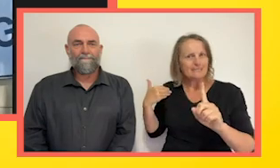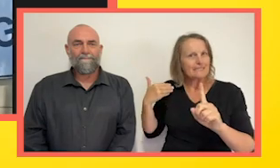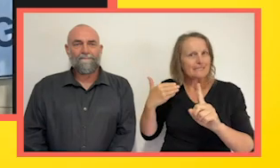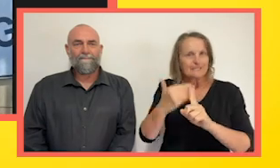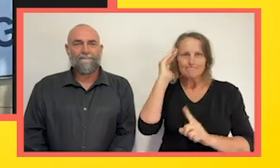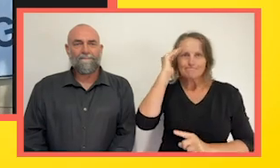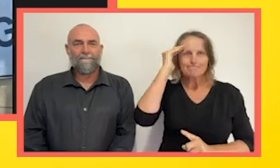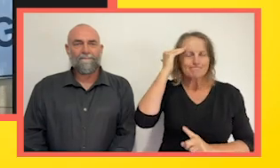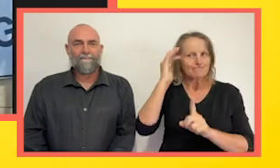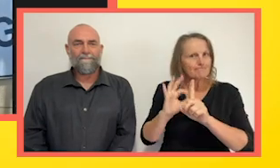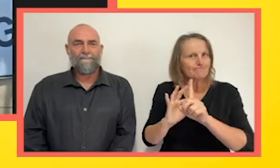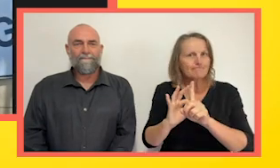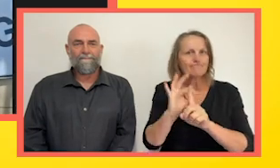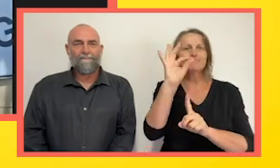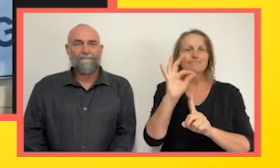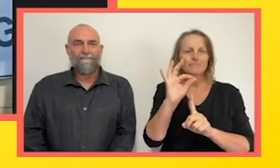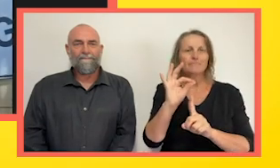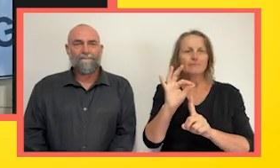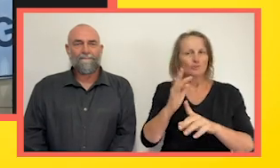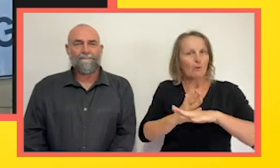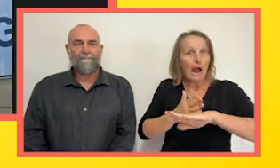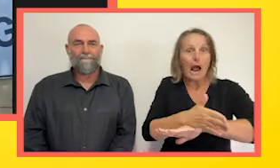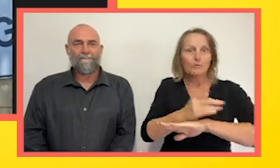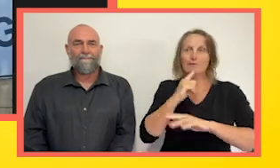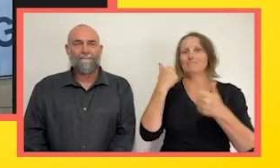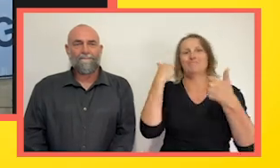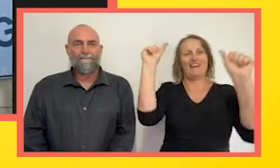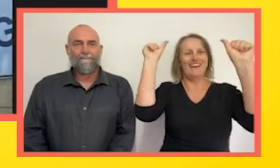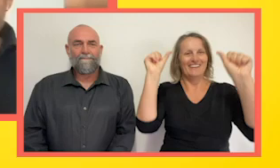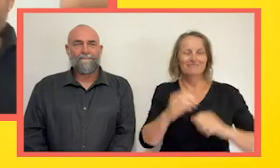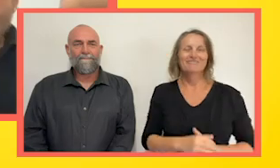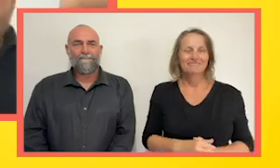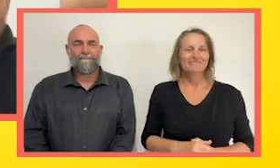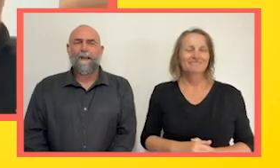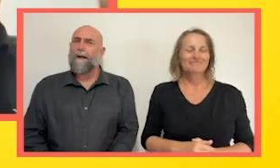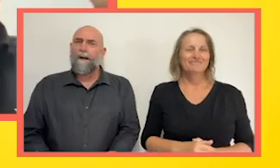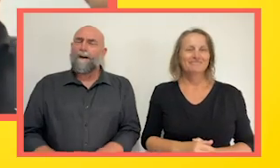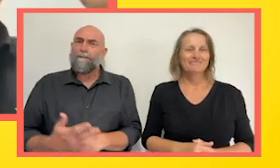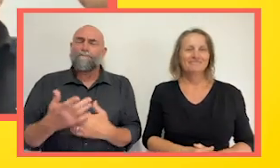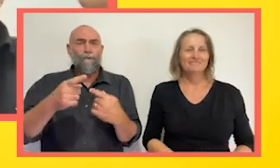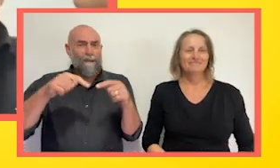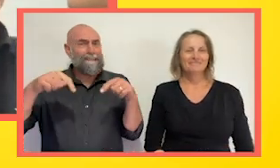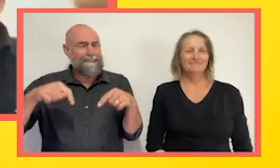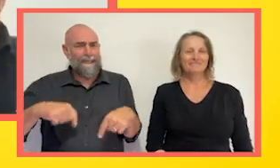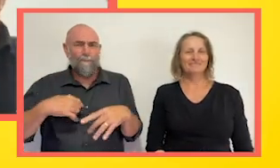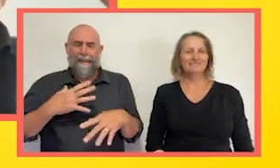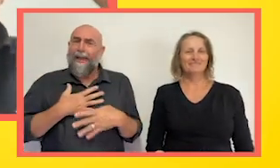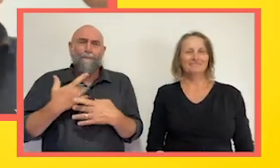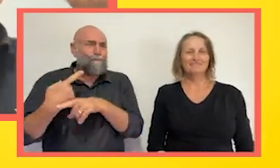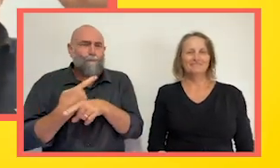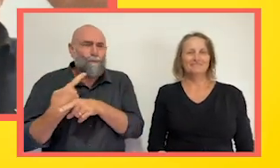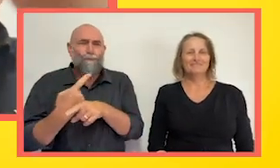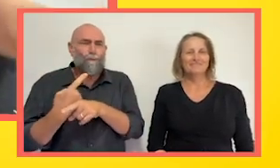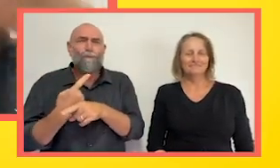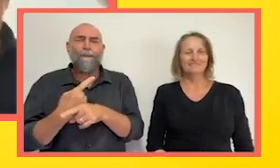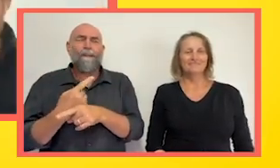just a testament to kind of the old saying that hard work pays off, I think. Mate, here at You Little Ripper, we like to pride ourselves on